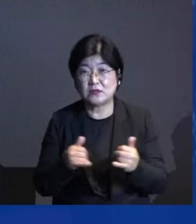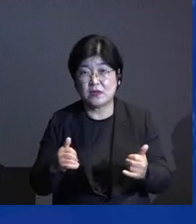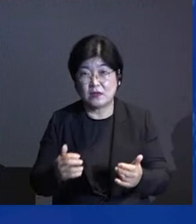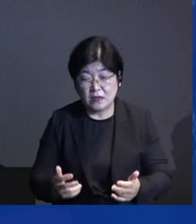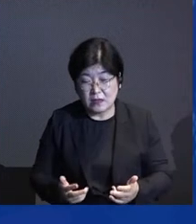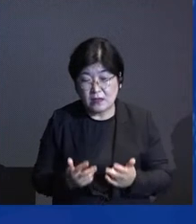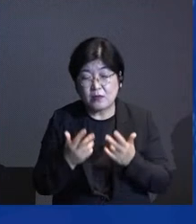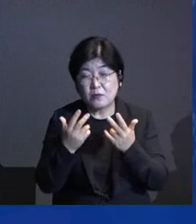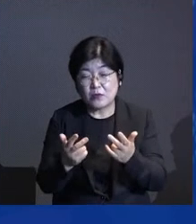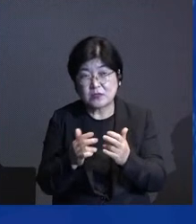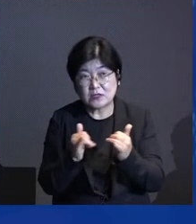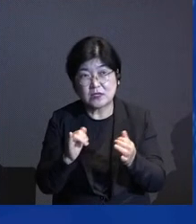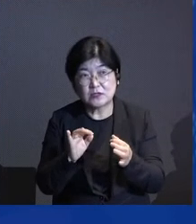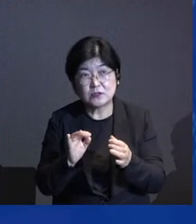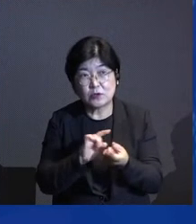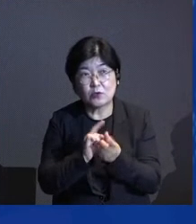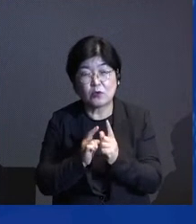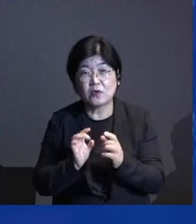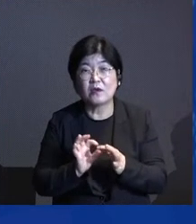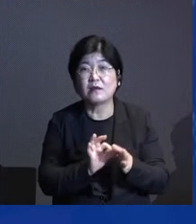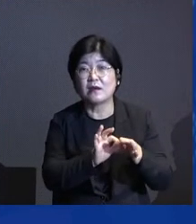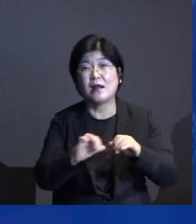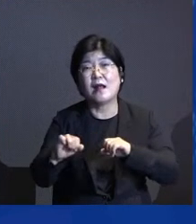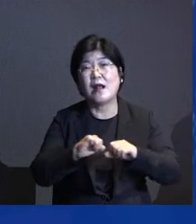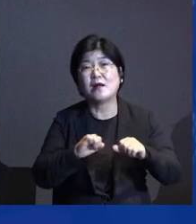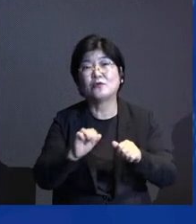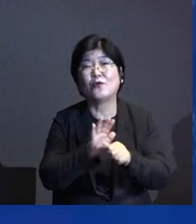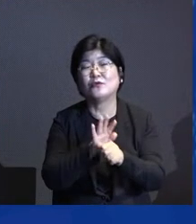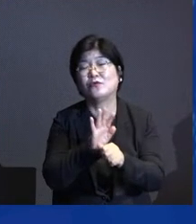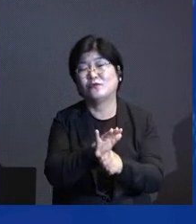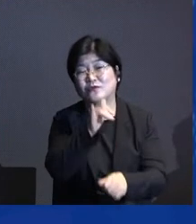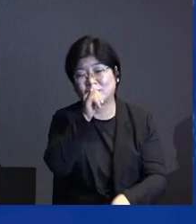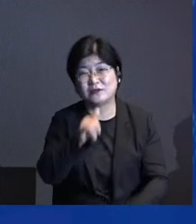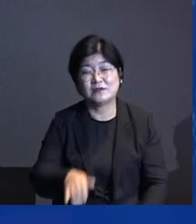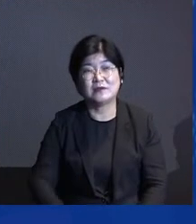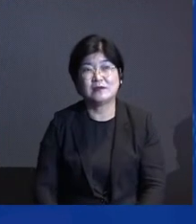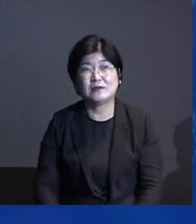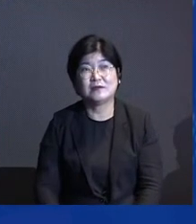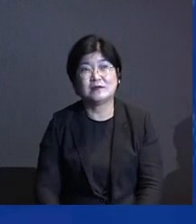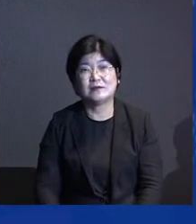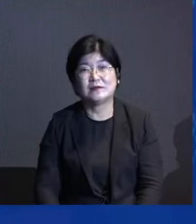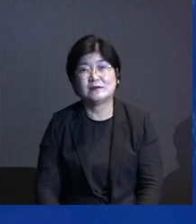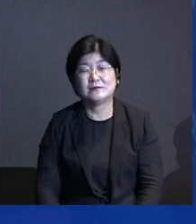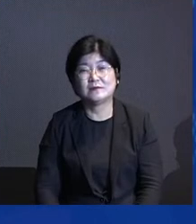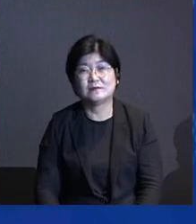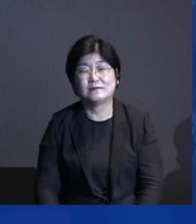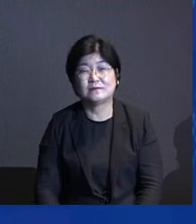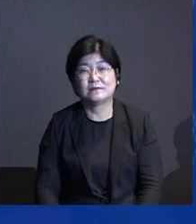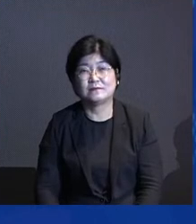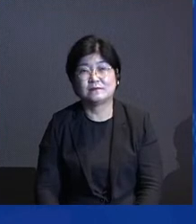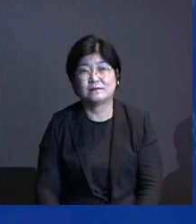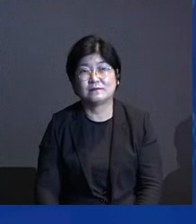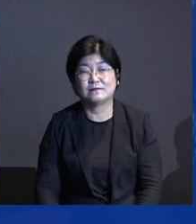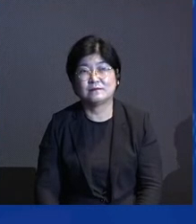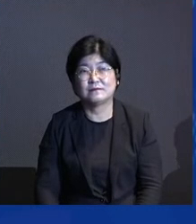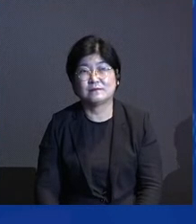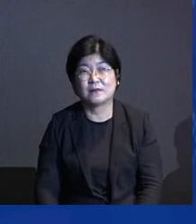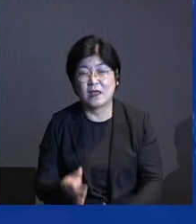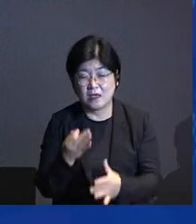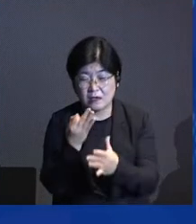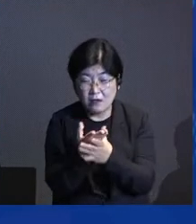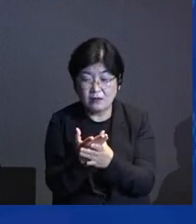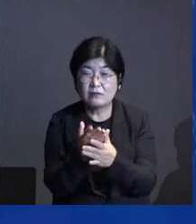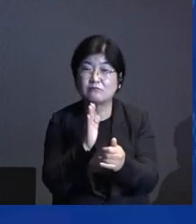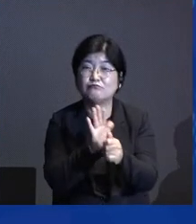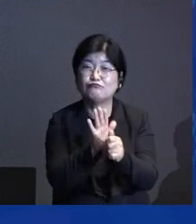apart from sending volunteers, the club also provide other in cash or in kind support to the needy